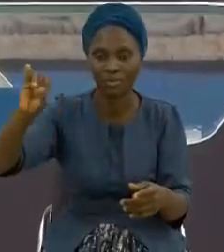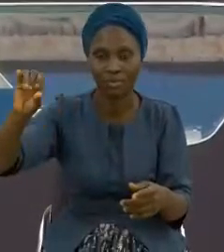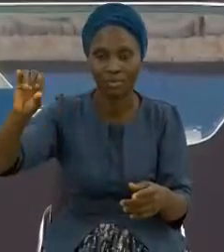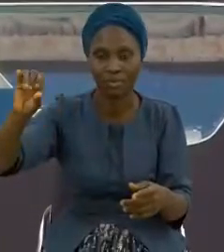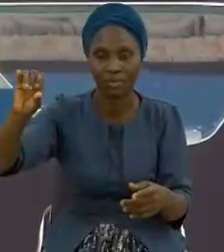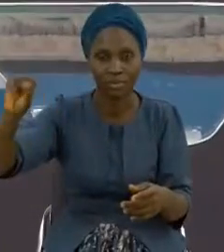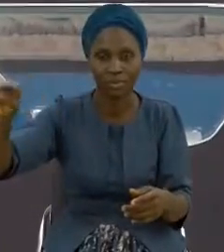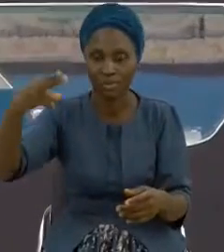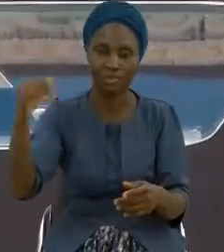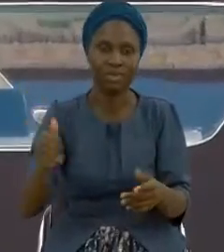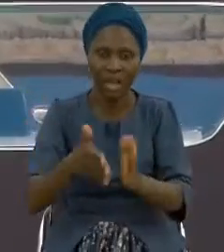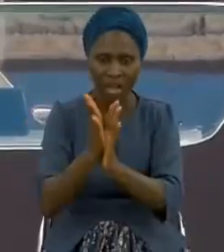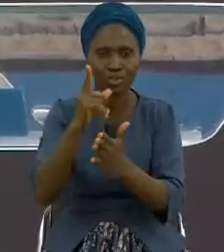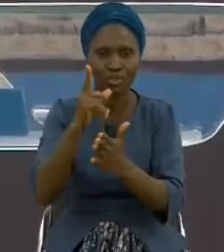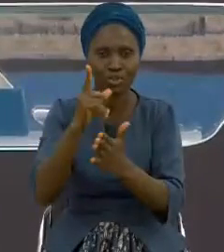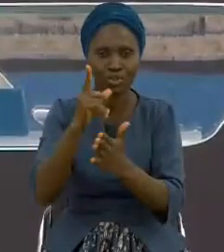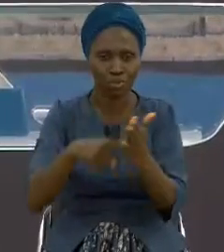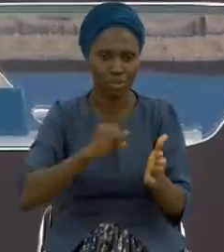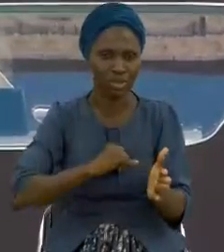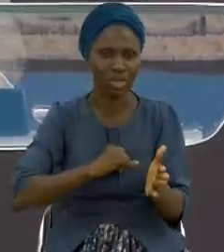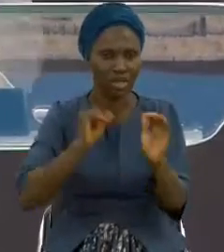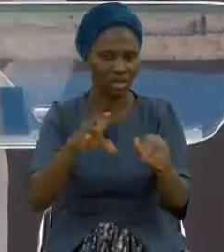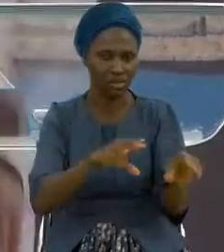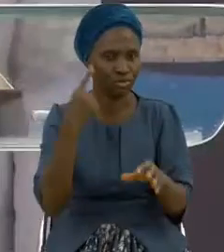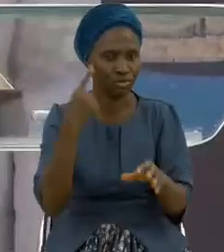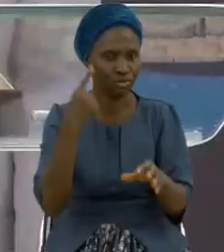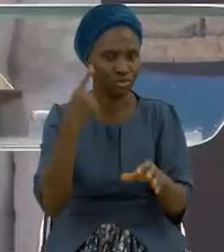taken from thee. And